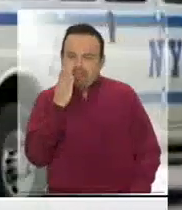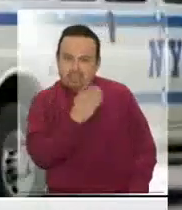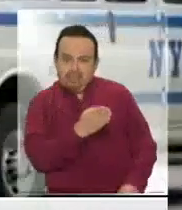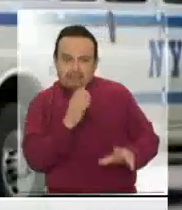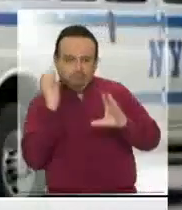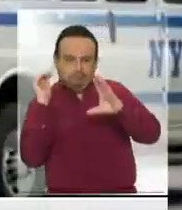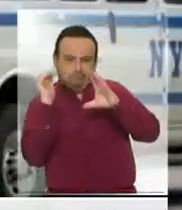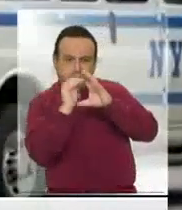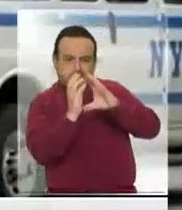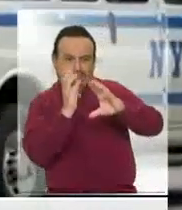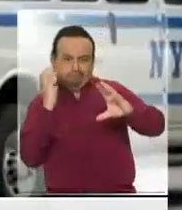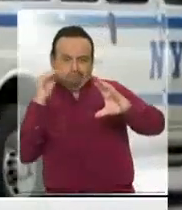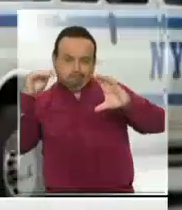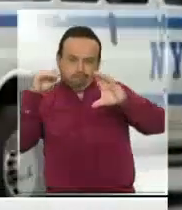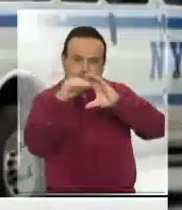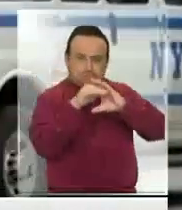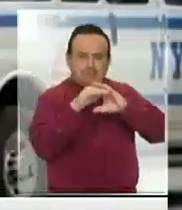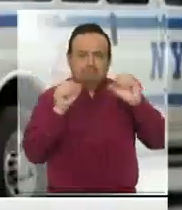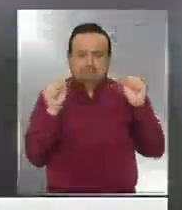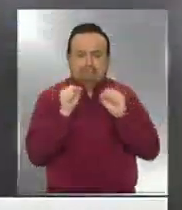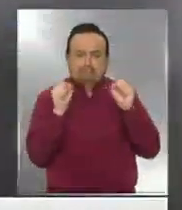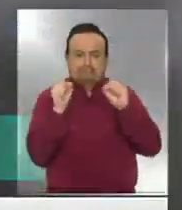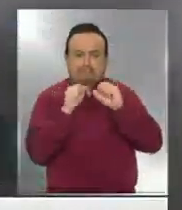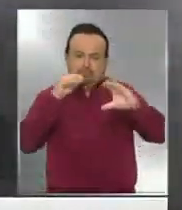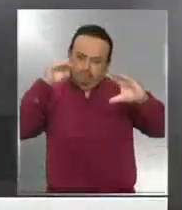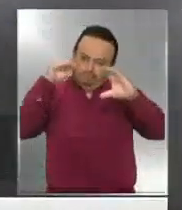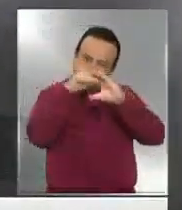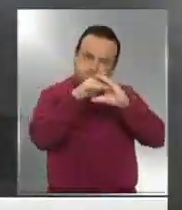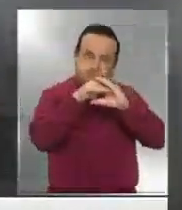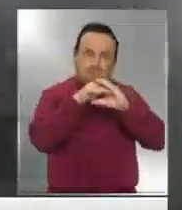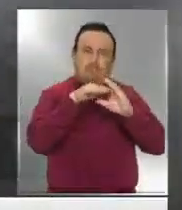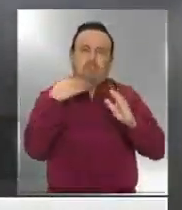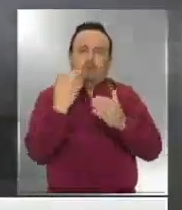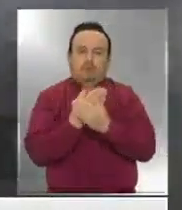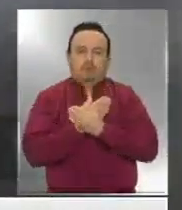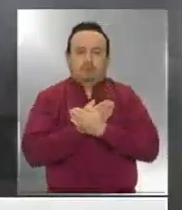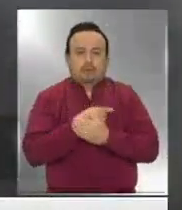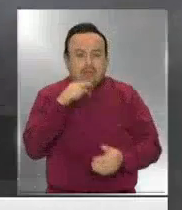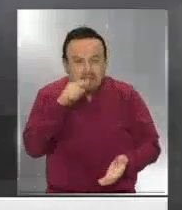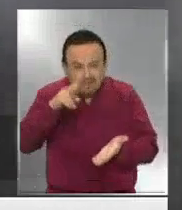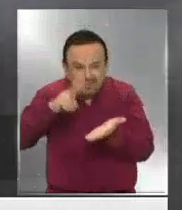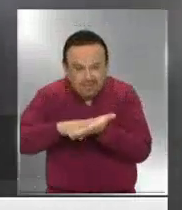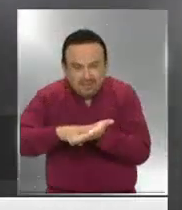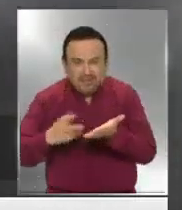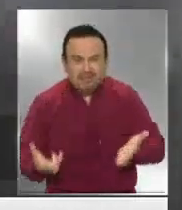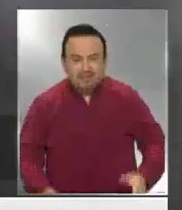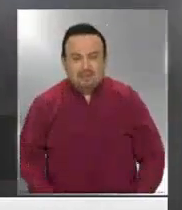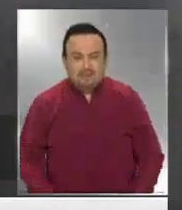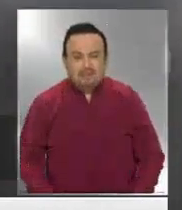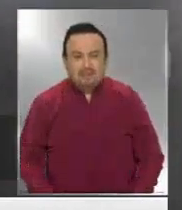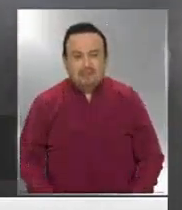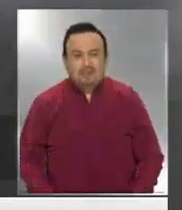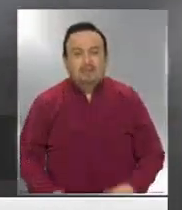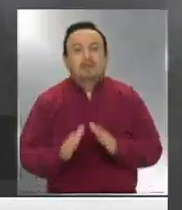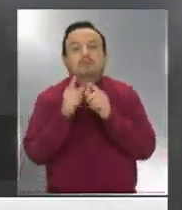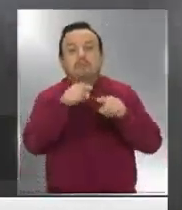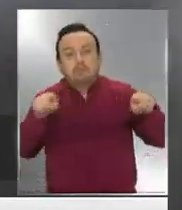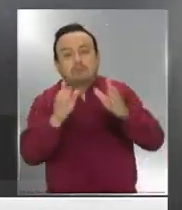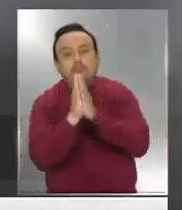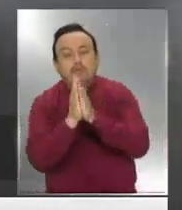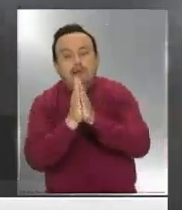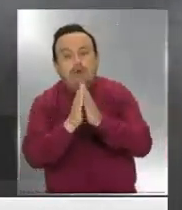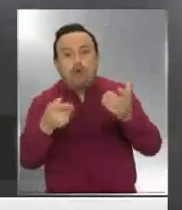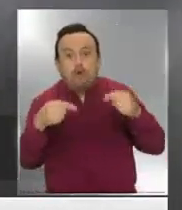estos inmensos camiones frigoríficos. This is for real, y'all. Let's pray, y'all.